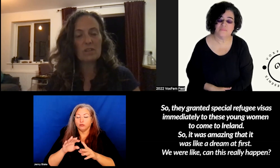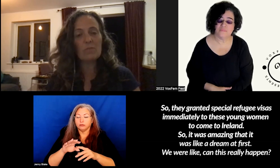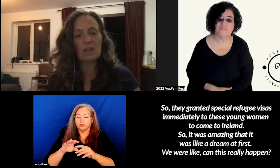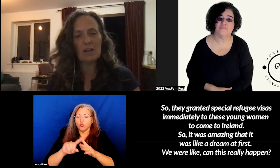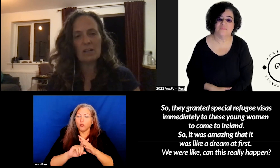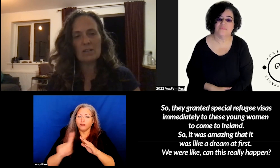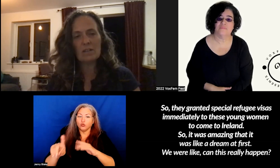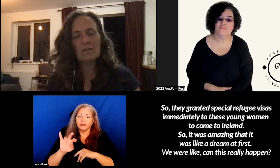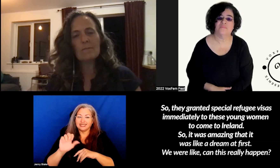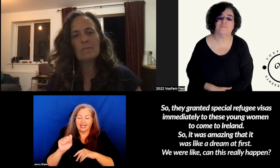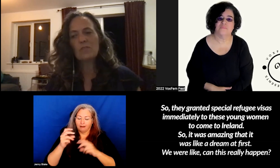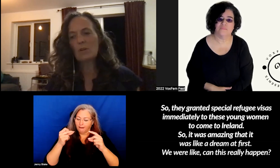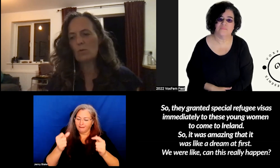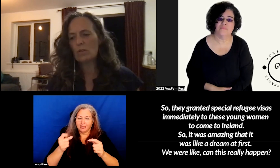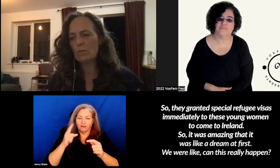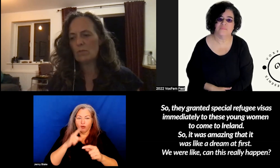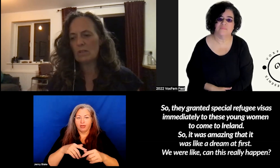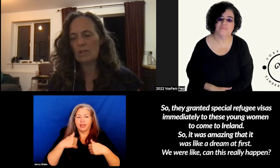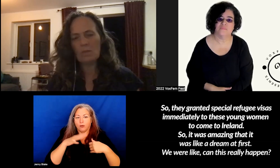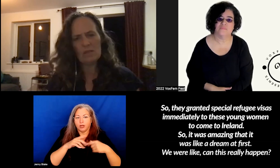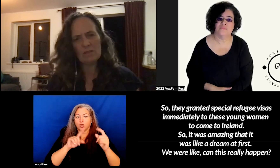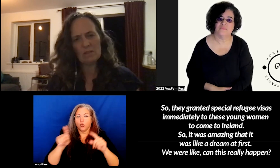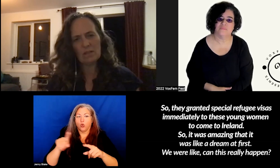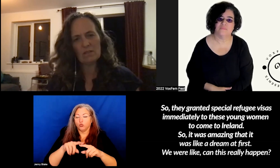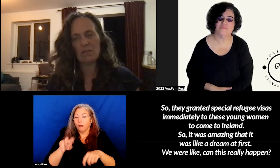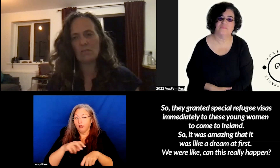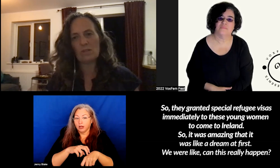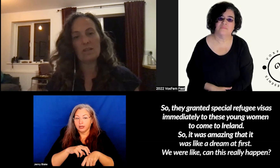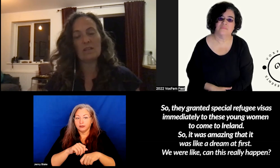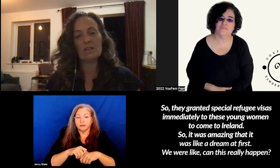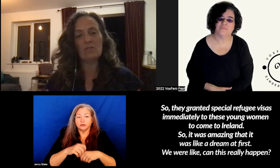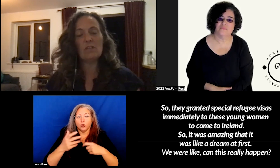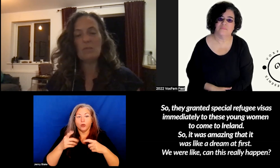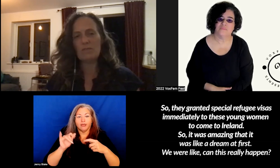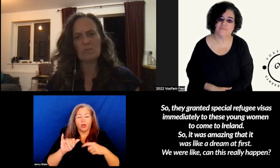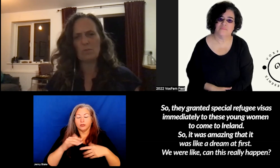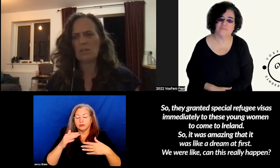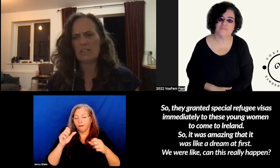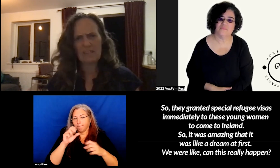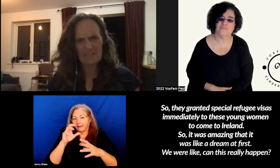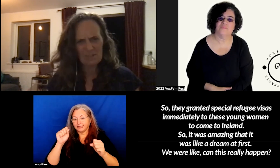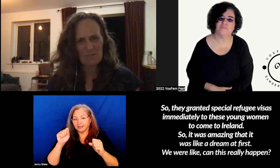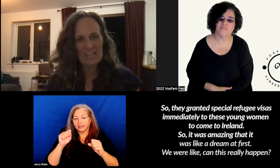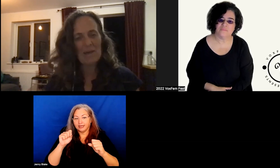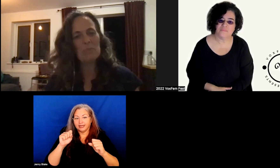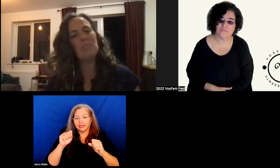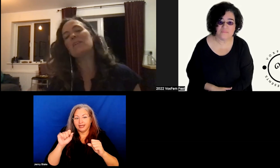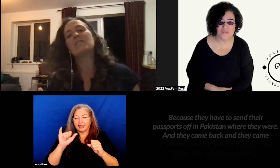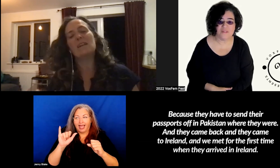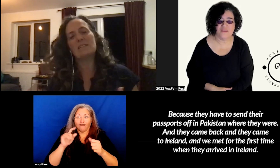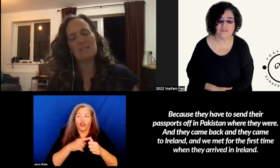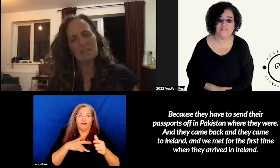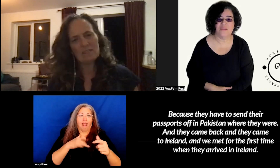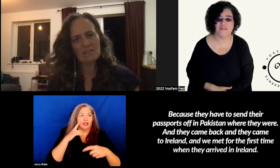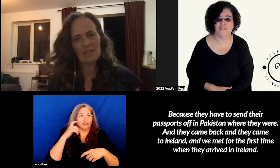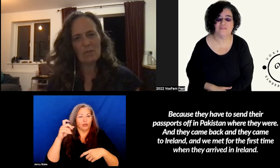women to come to Ireland. So it was amazing that it was like a dream at first. We were like, can this really happen? Because